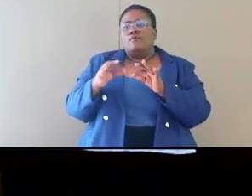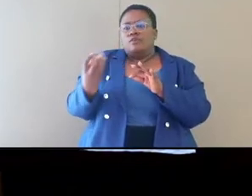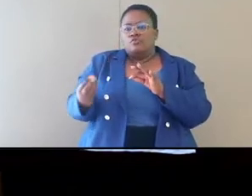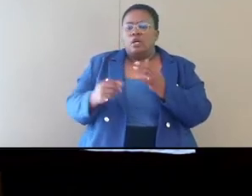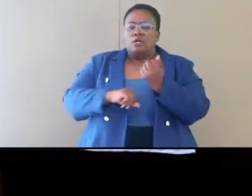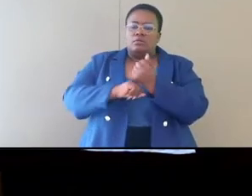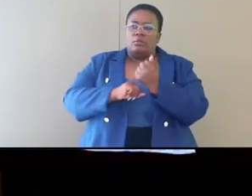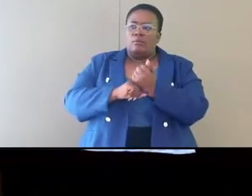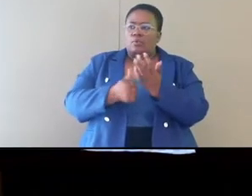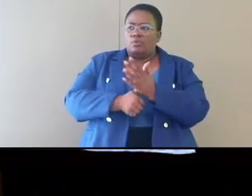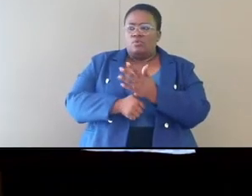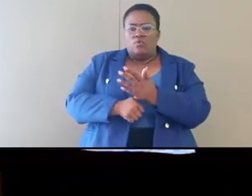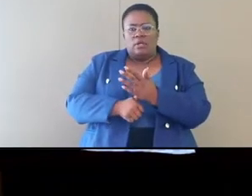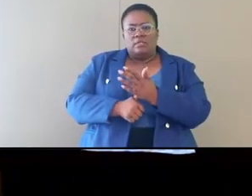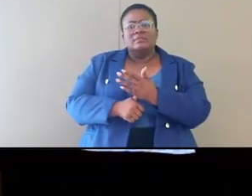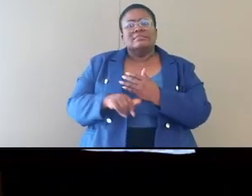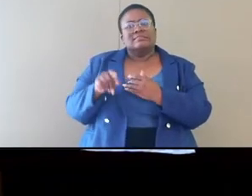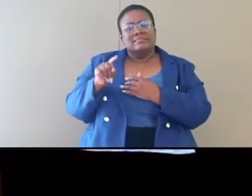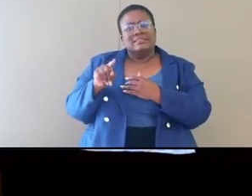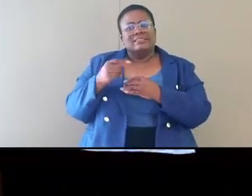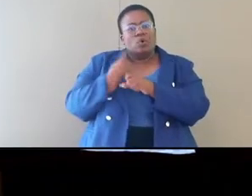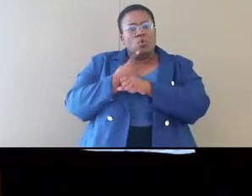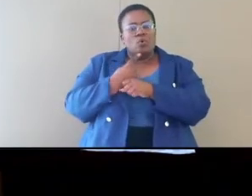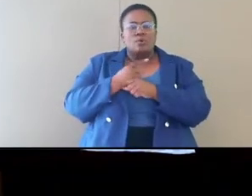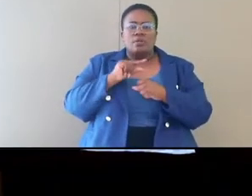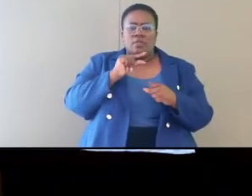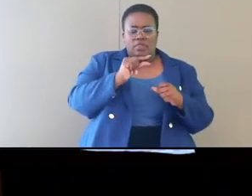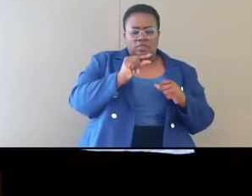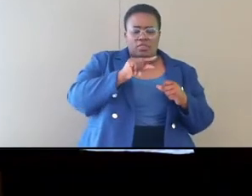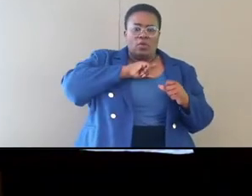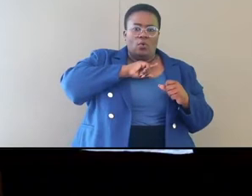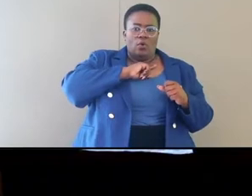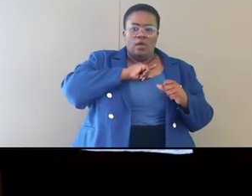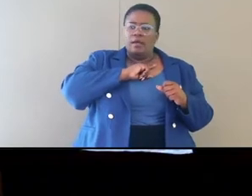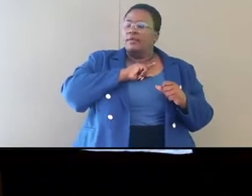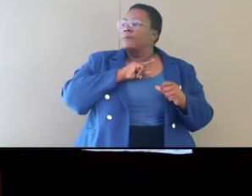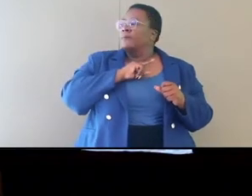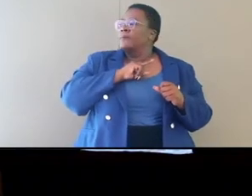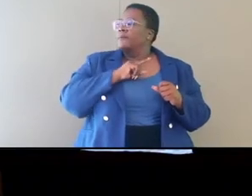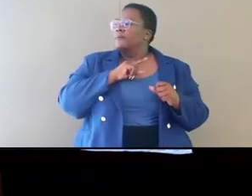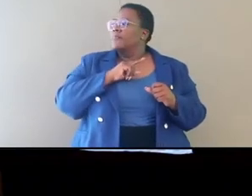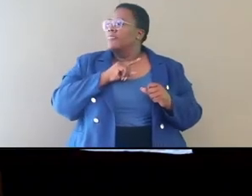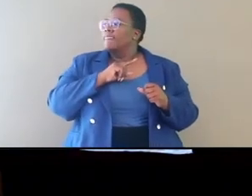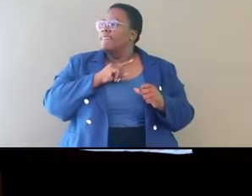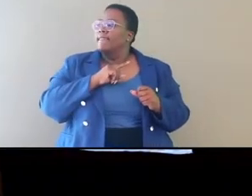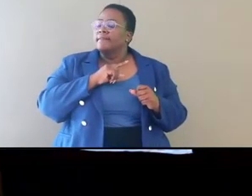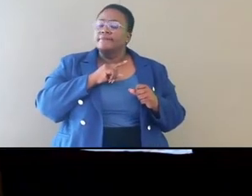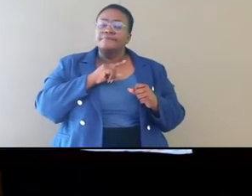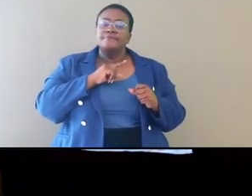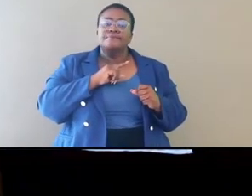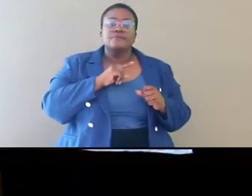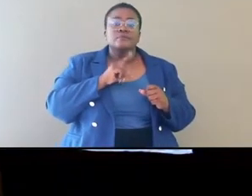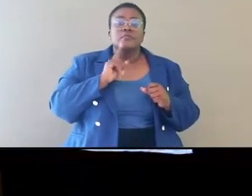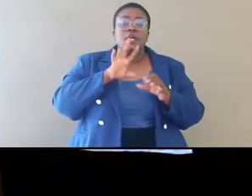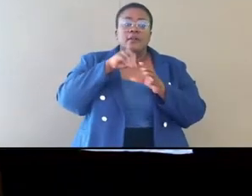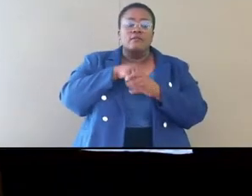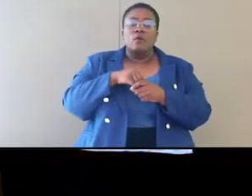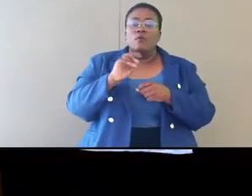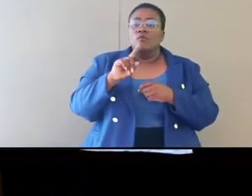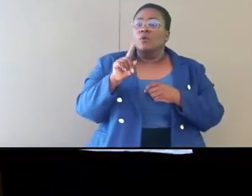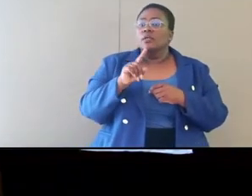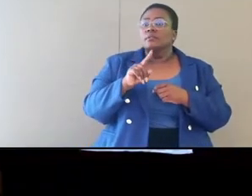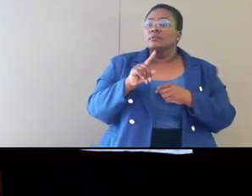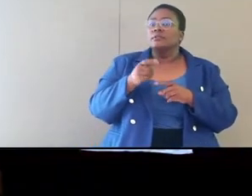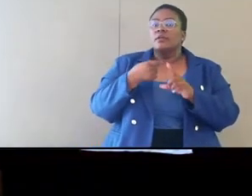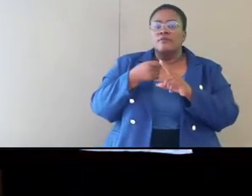The child support grant has always been the smallest because, partly based on what Paula said, it evolved from the state maintenance